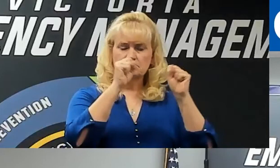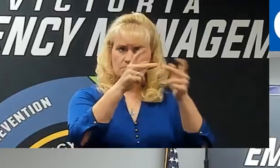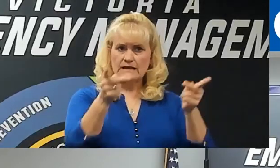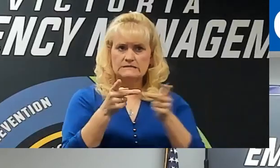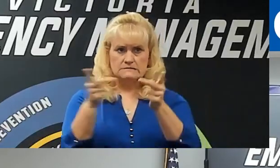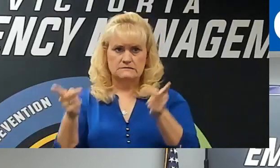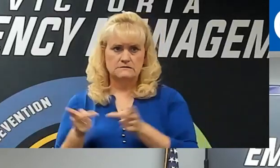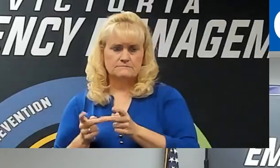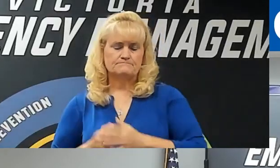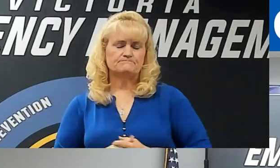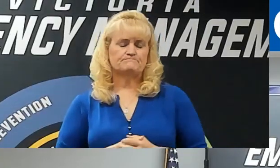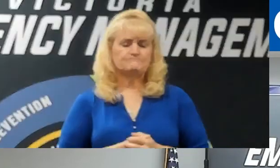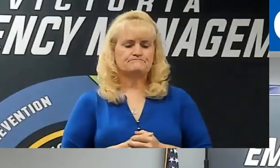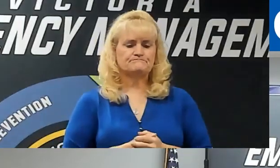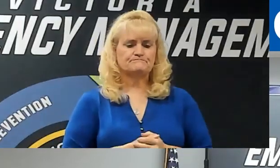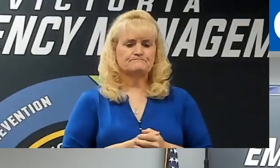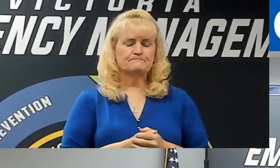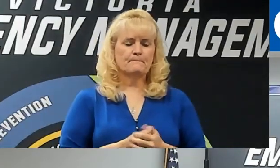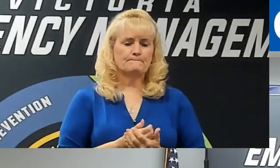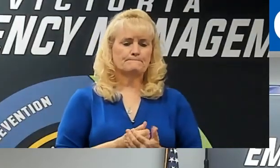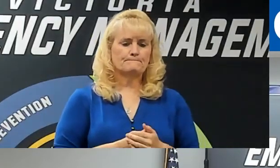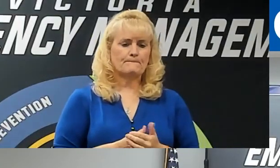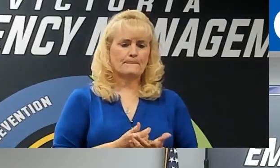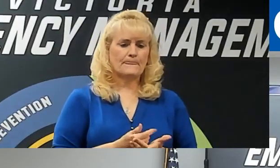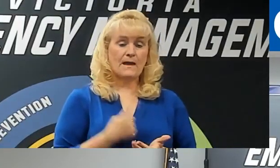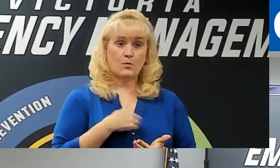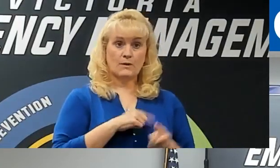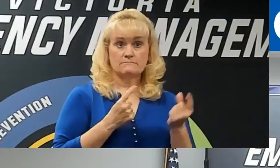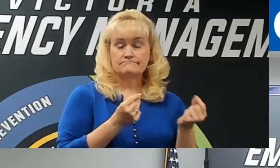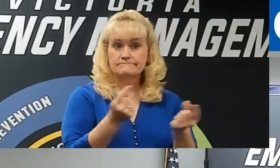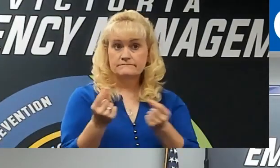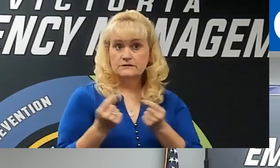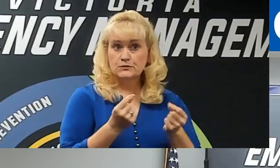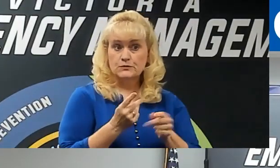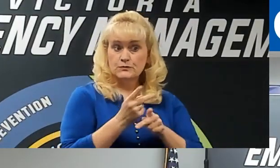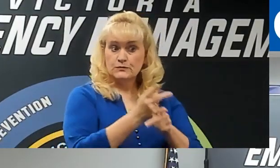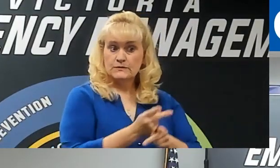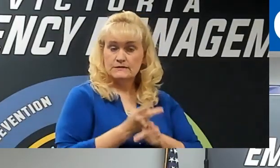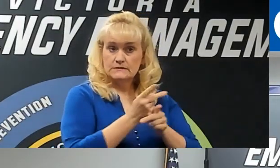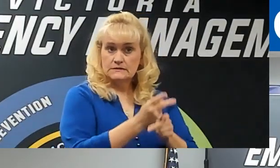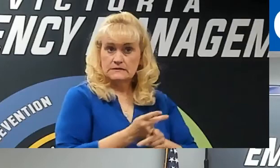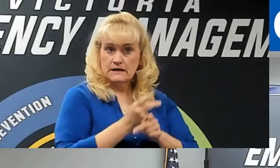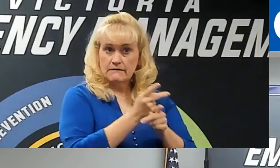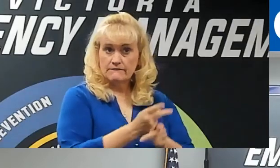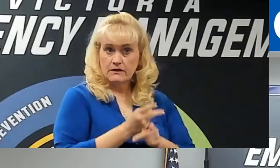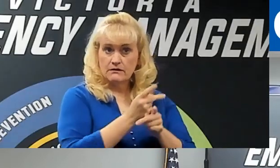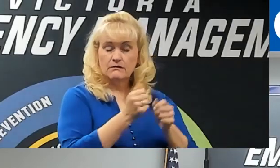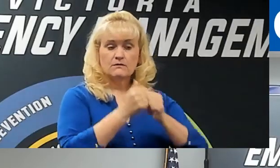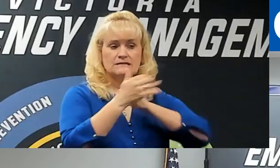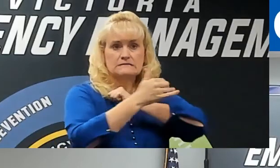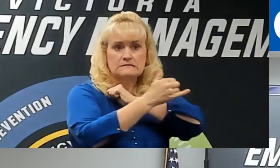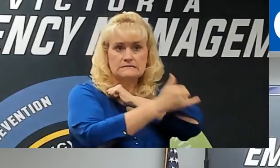A couple precautions that we're taking from the standpoint of the county.